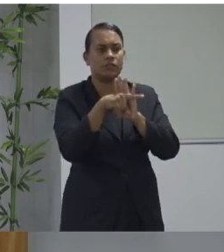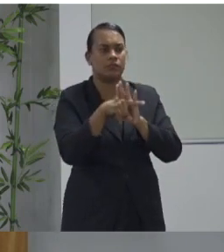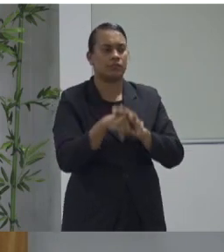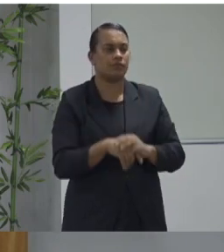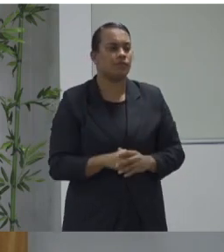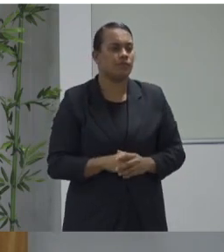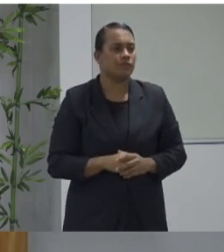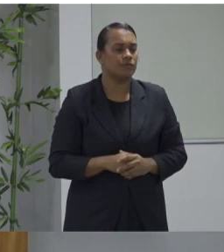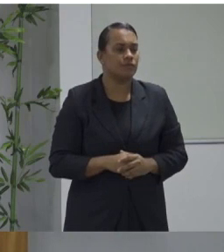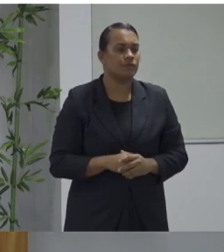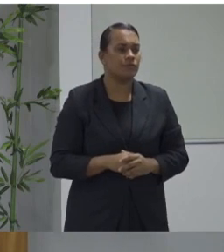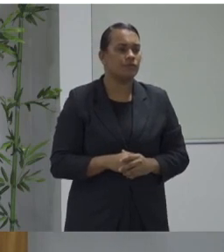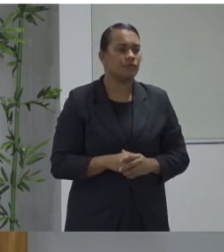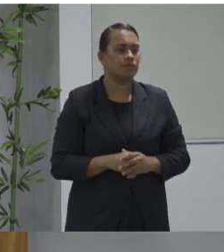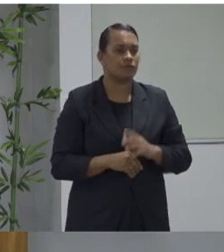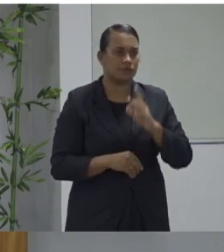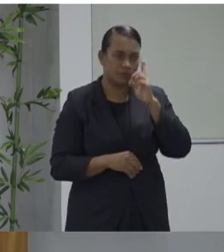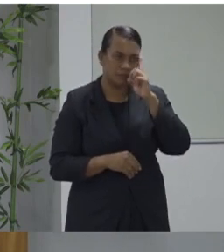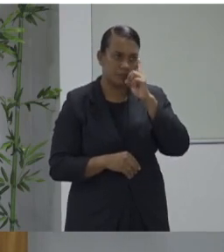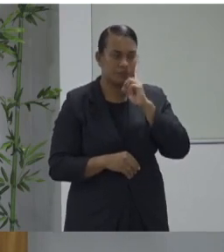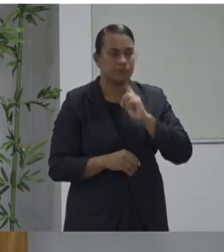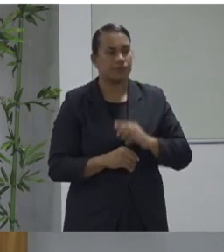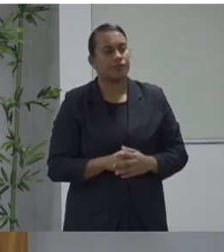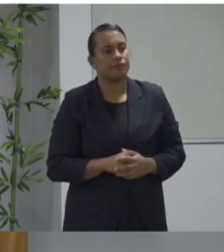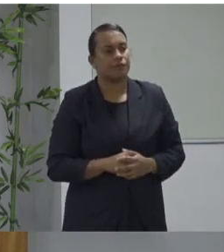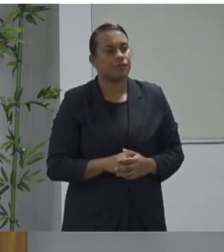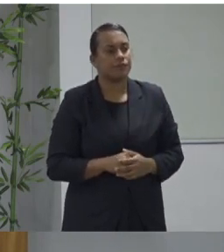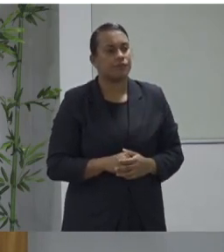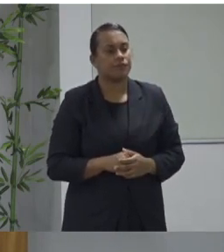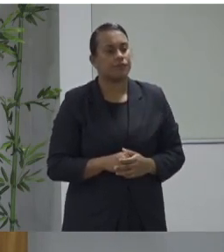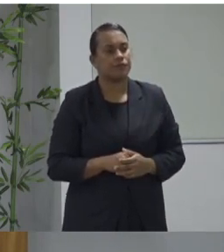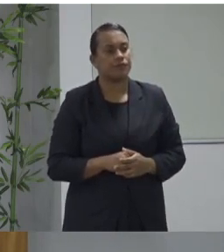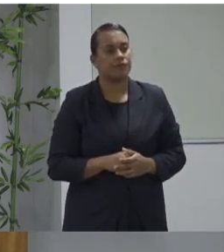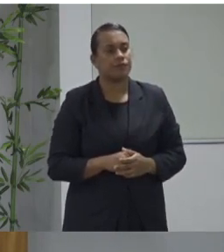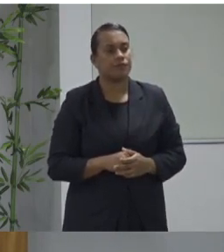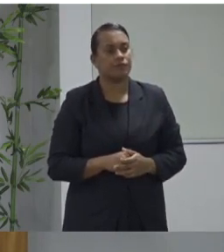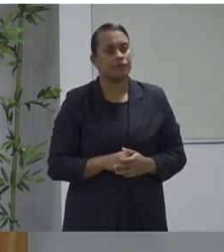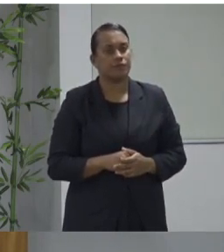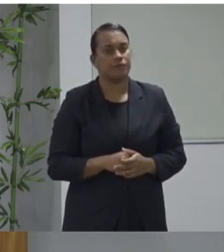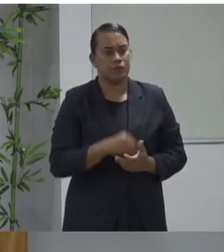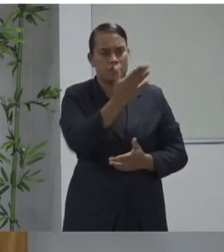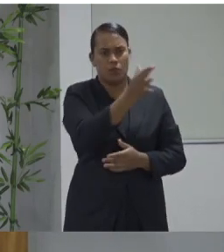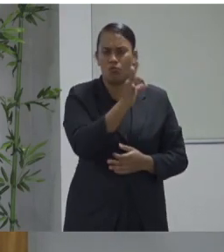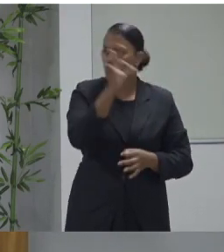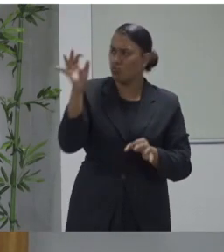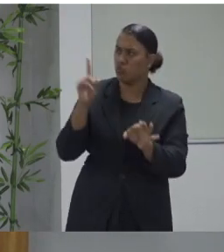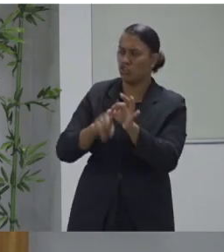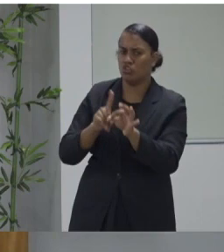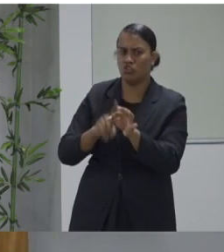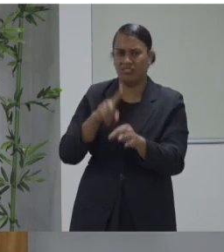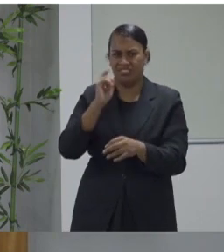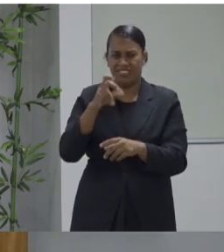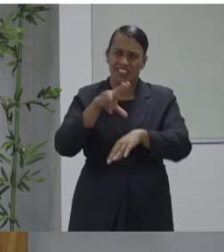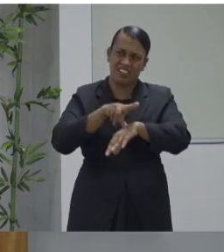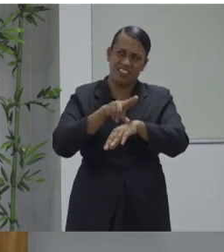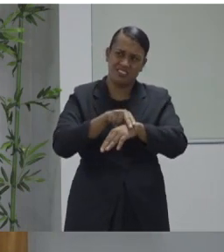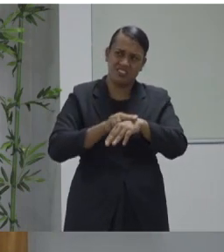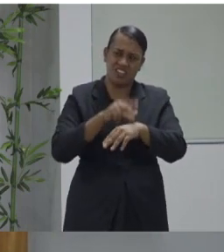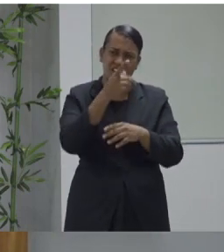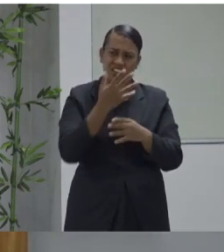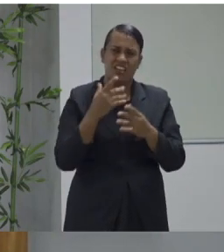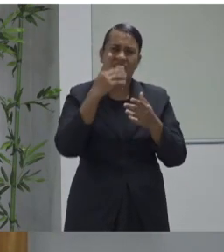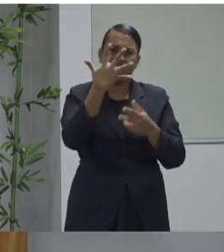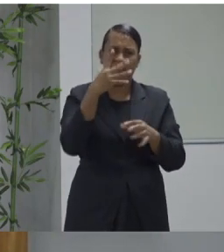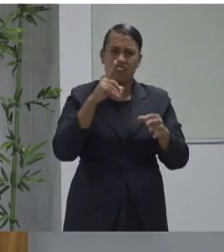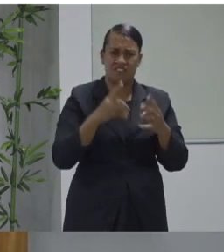So, Navi from CFL, just asking the doctor about the 5 cases that were mentioned. There's only 4 cases